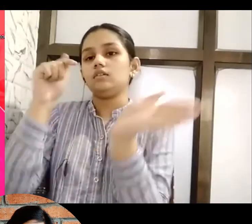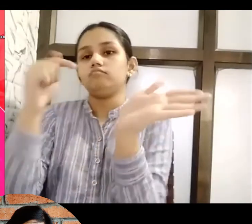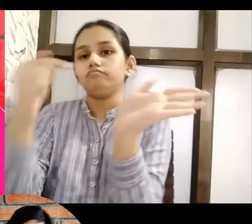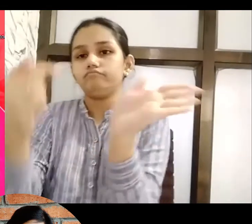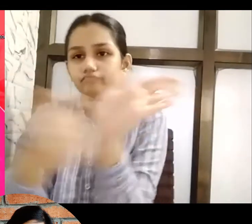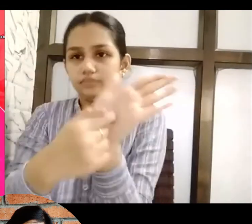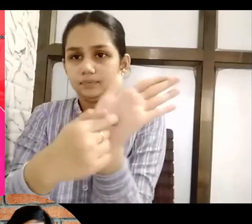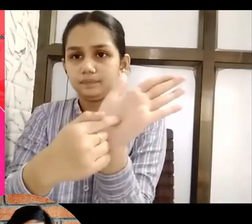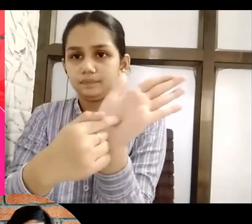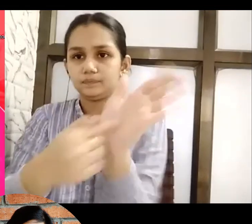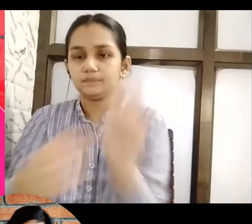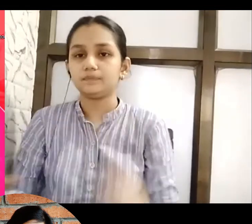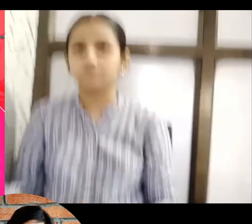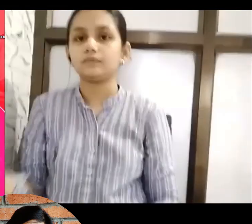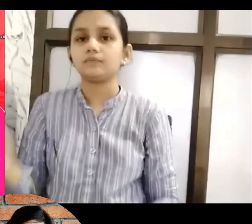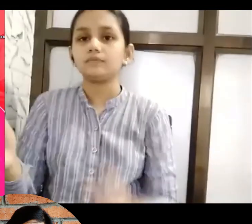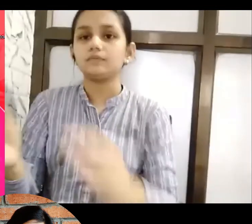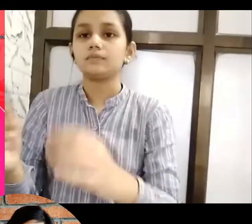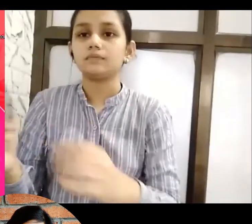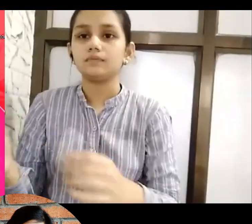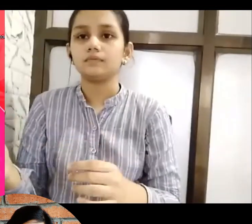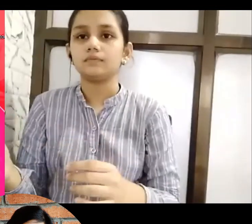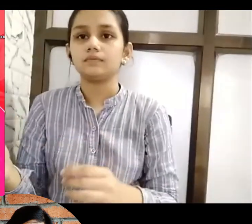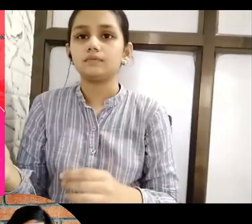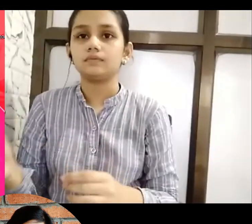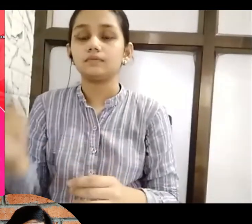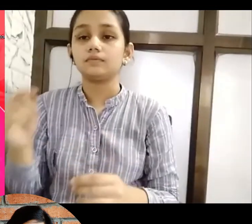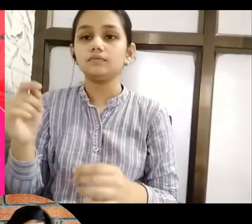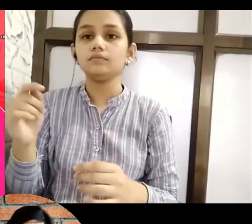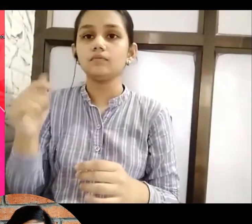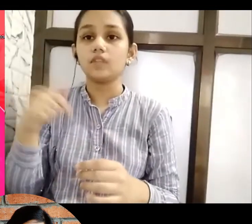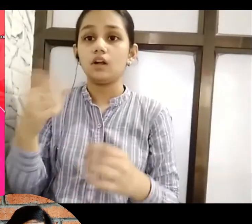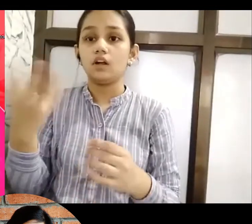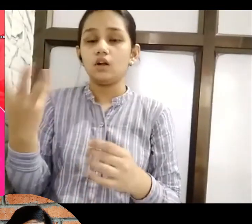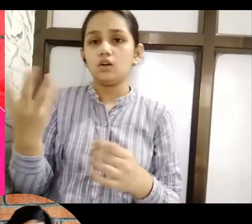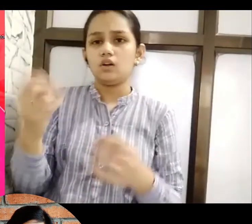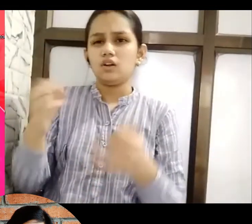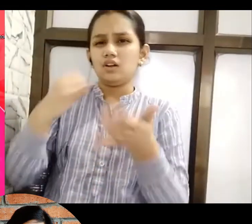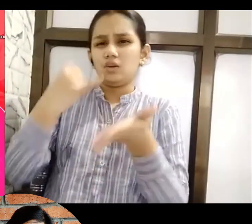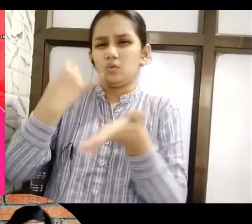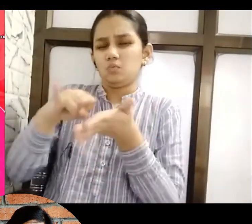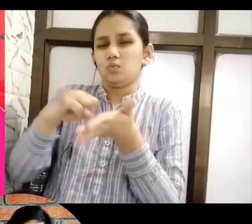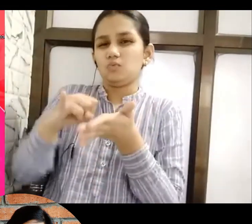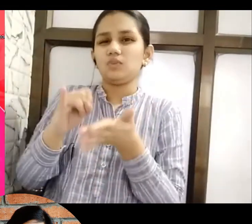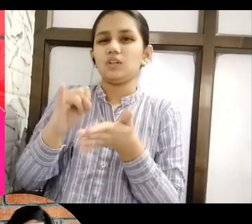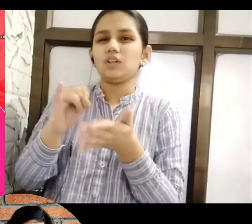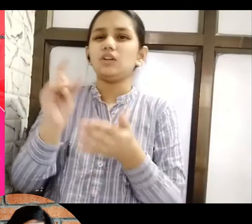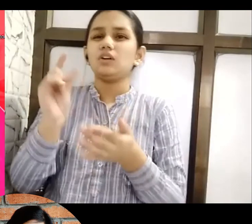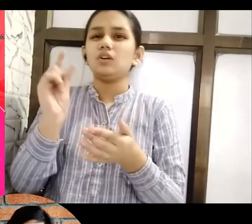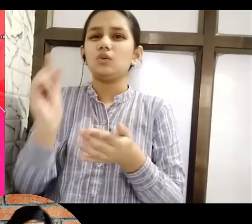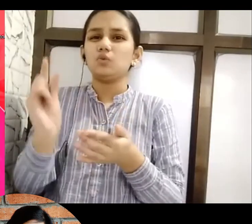can see I'm removing this. I'm removing this U. 2U I don't want, so I will just delete it.